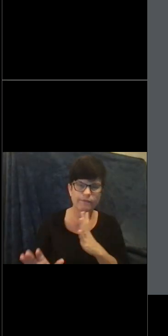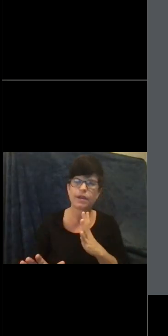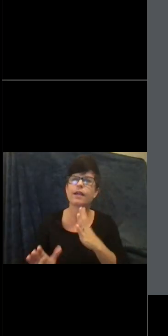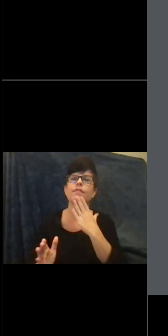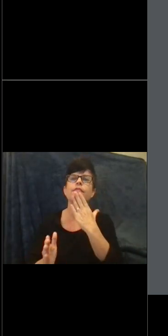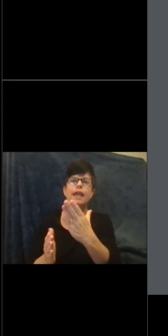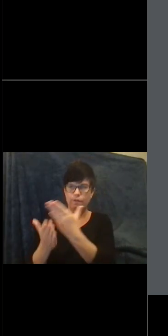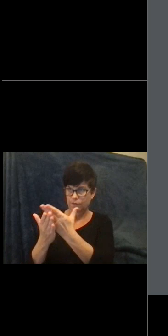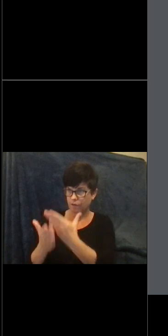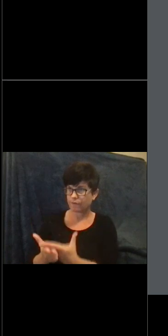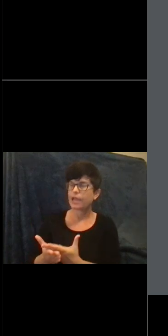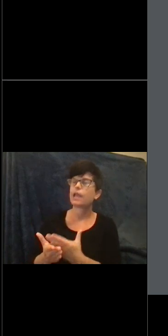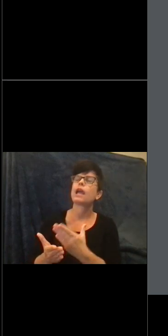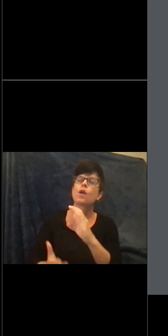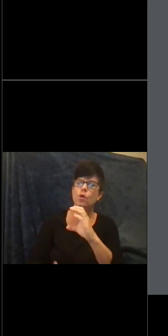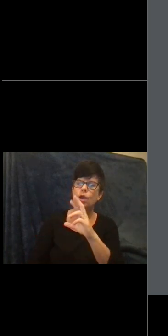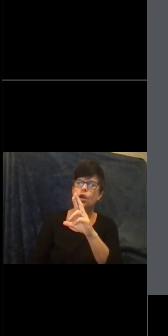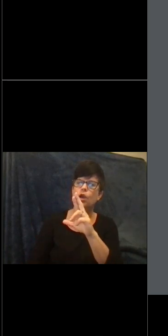verifying, Board Member Cruz.